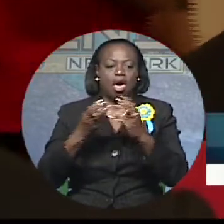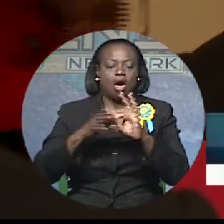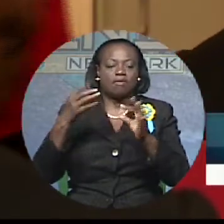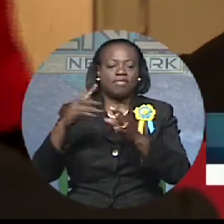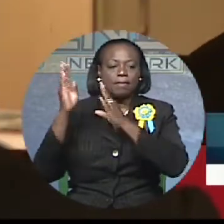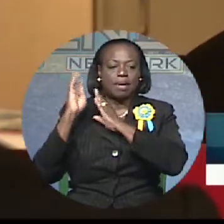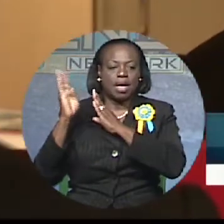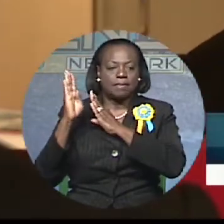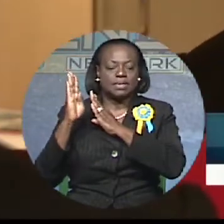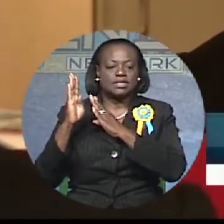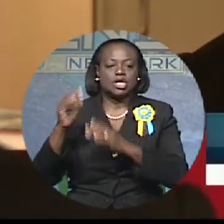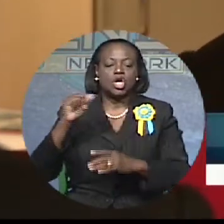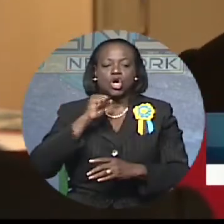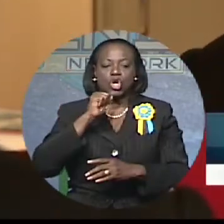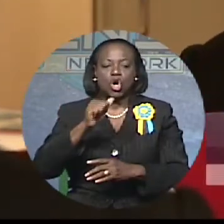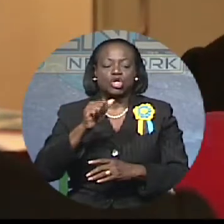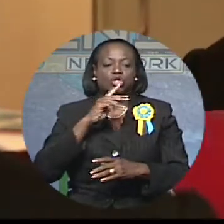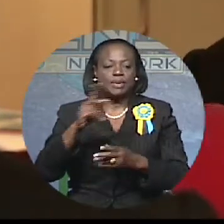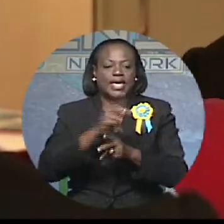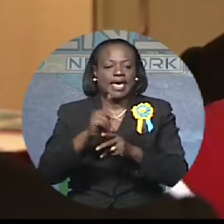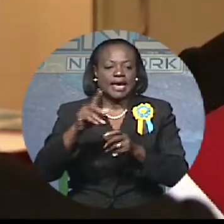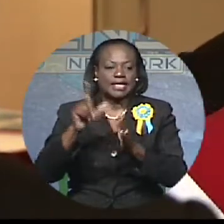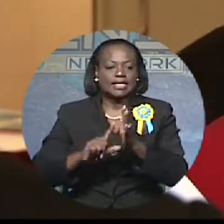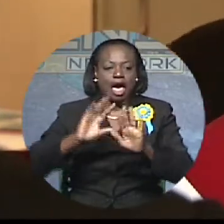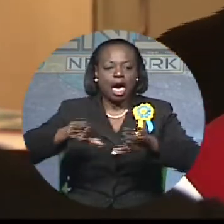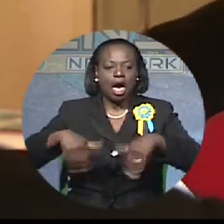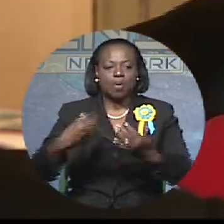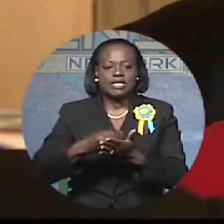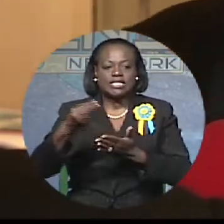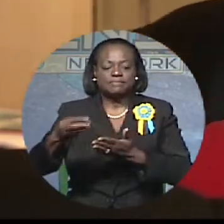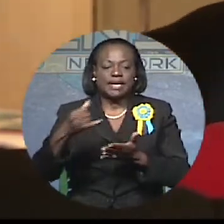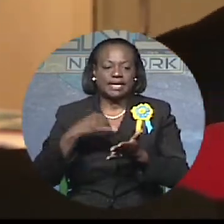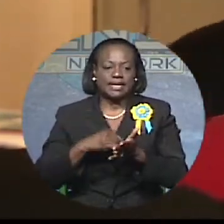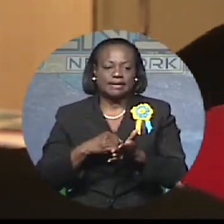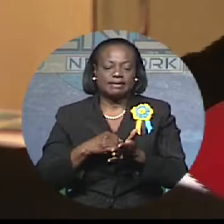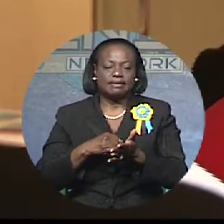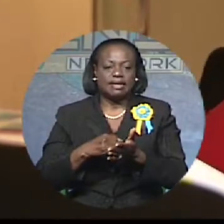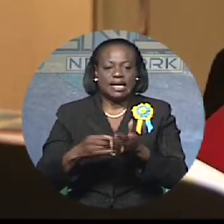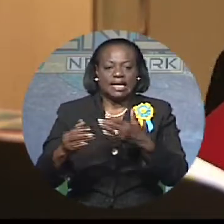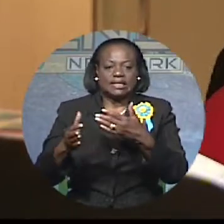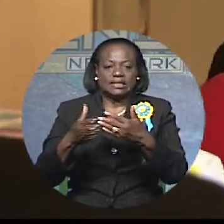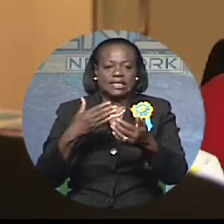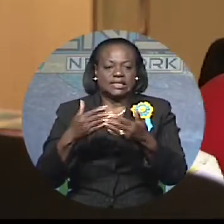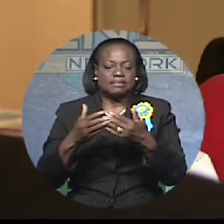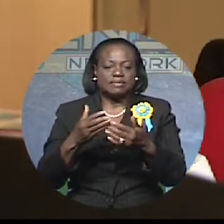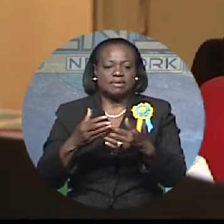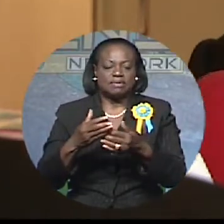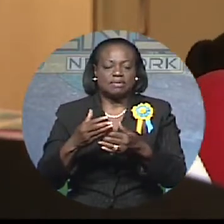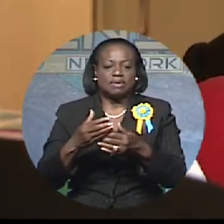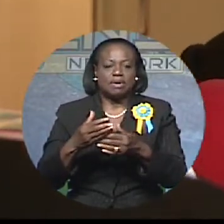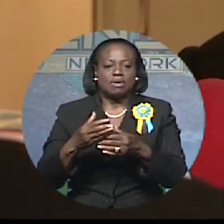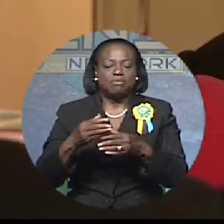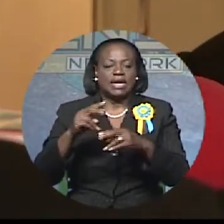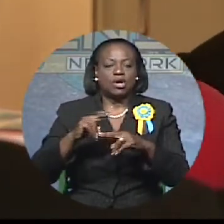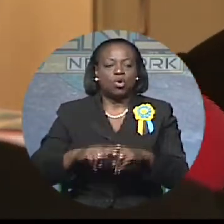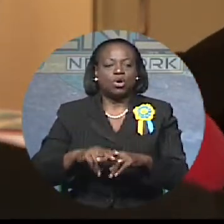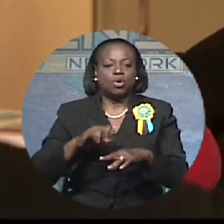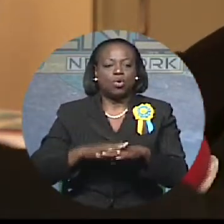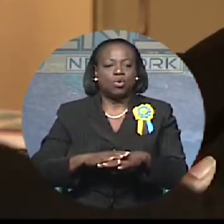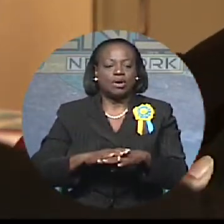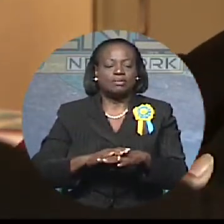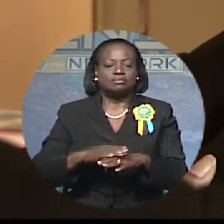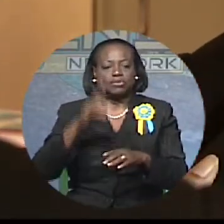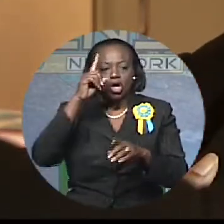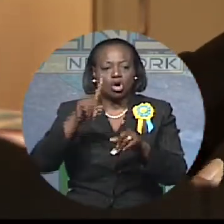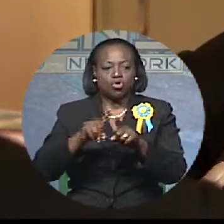be careless in how we spend it. And it's not a question of reneging on agreements, and I was absolutely shocked for someone who was